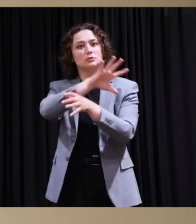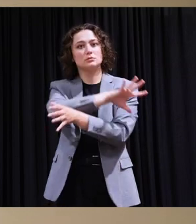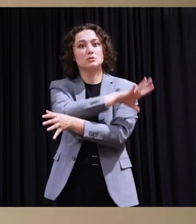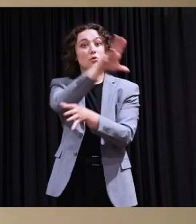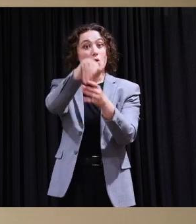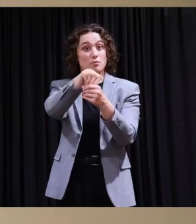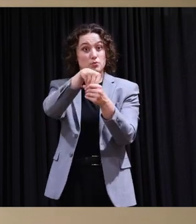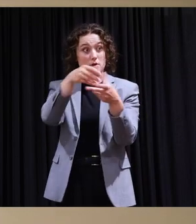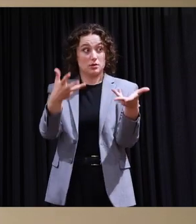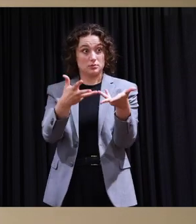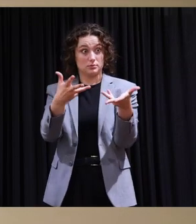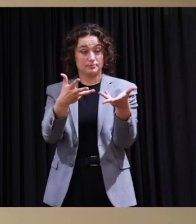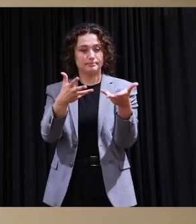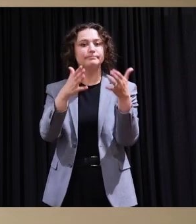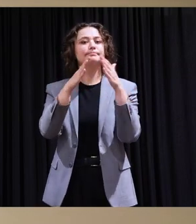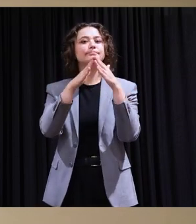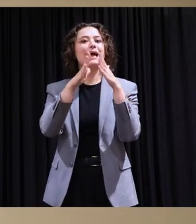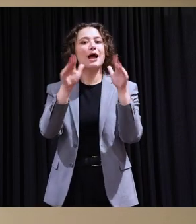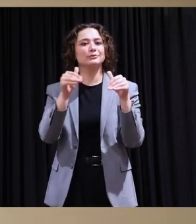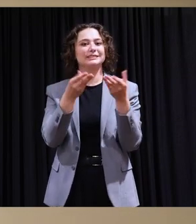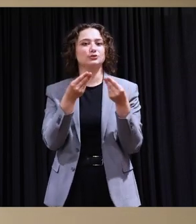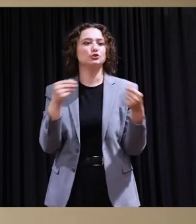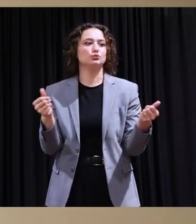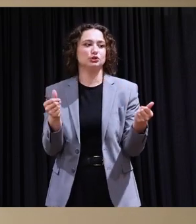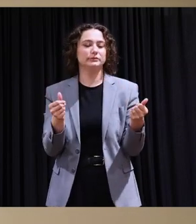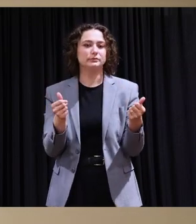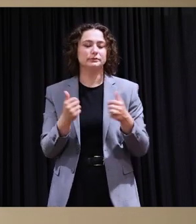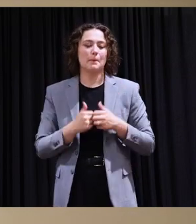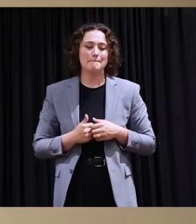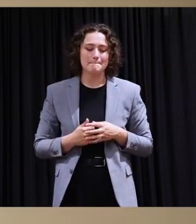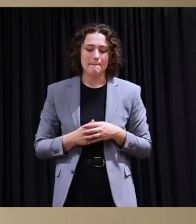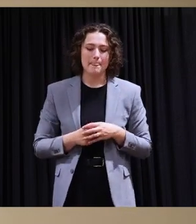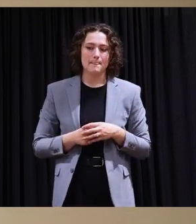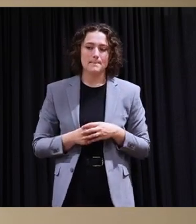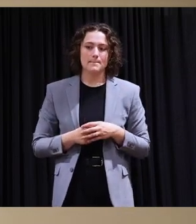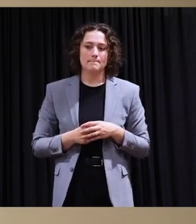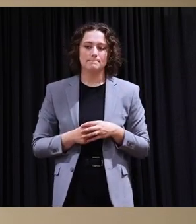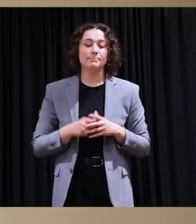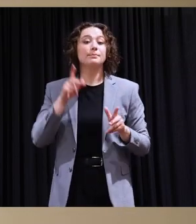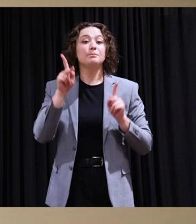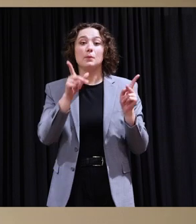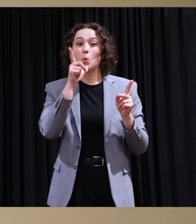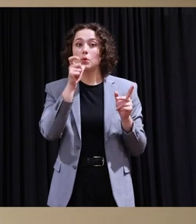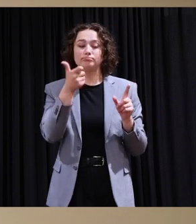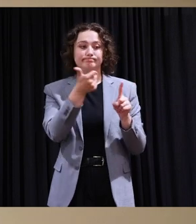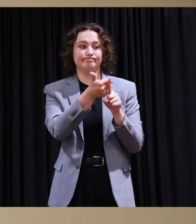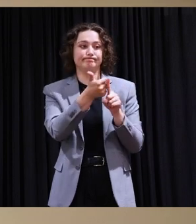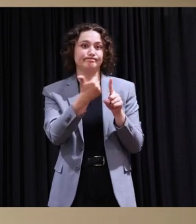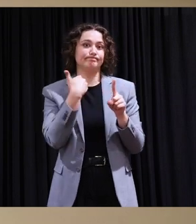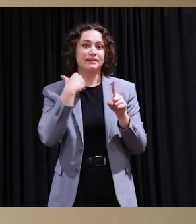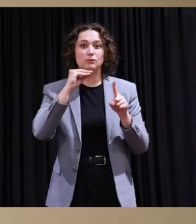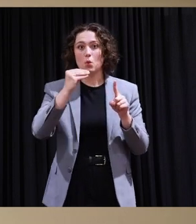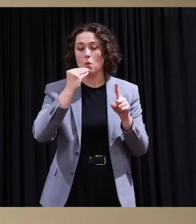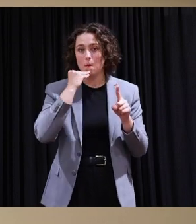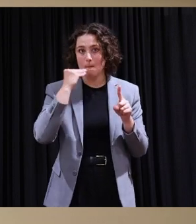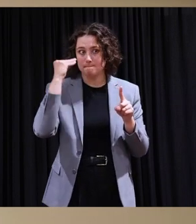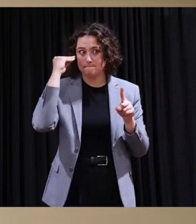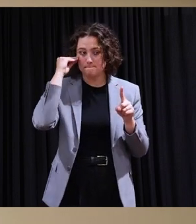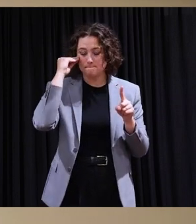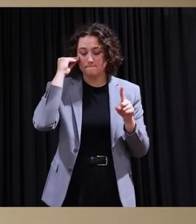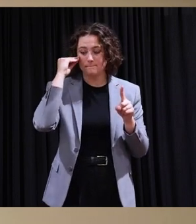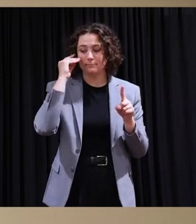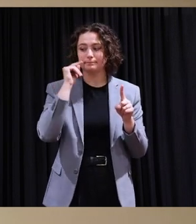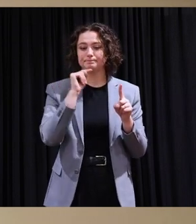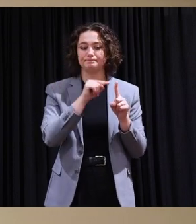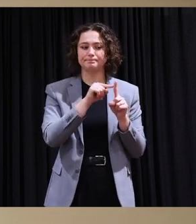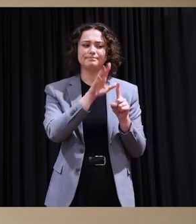that is housing solutions. The people who are homeless have, I told